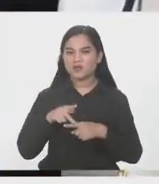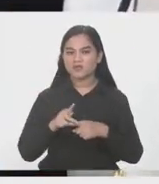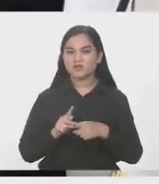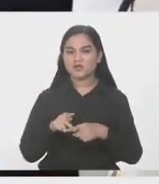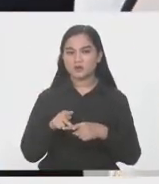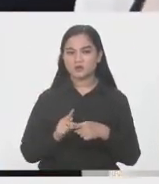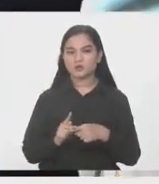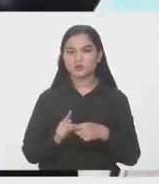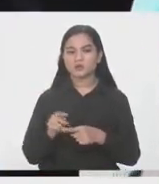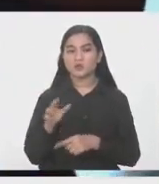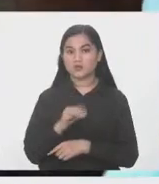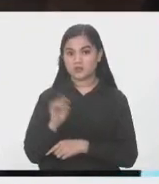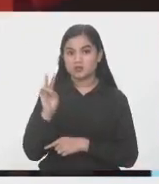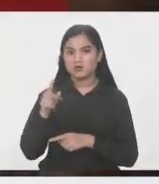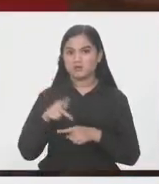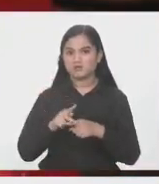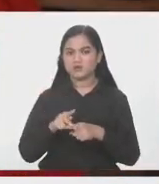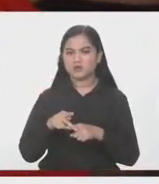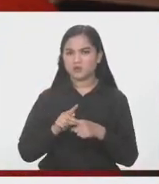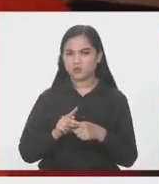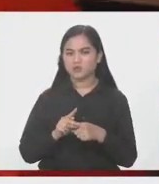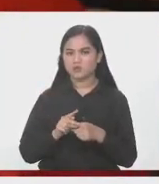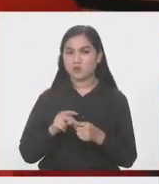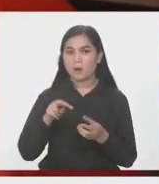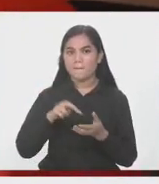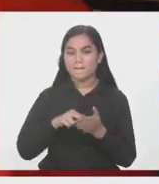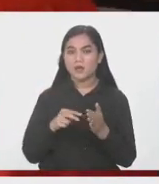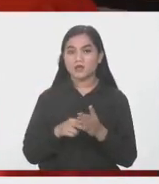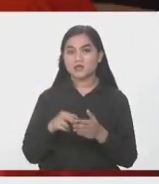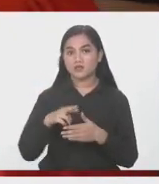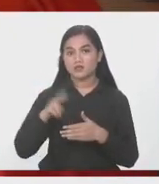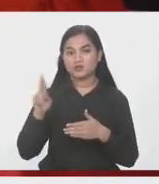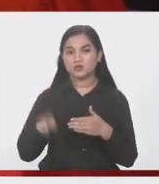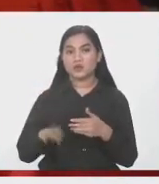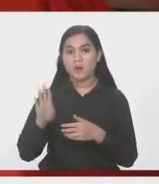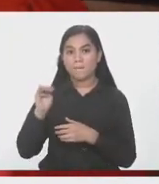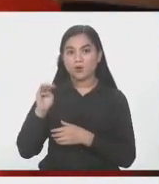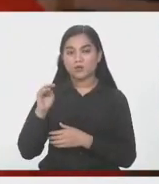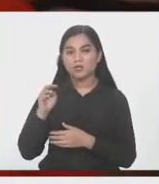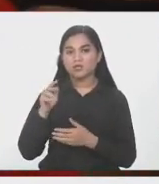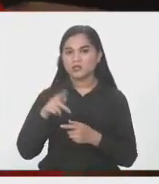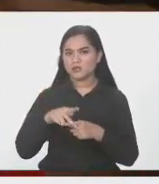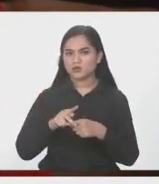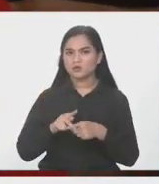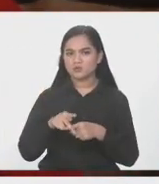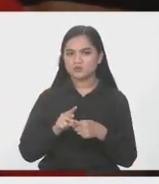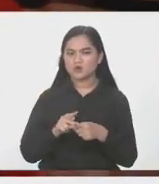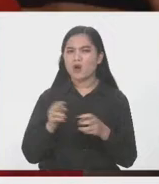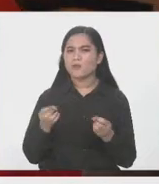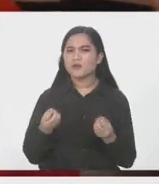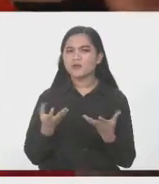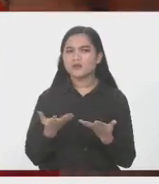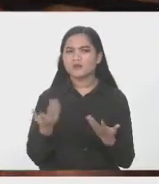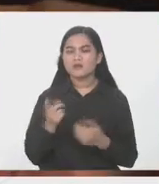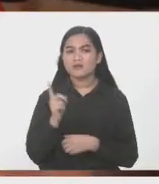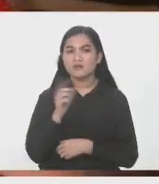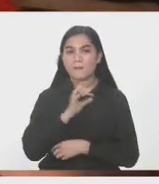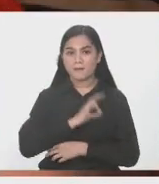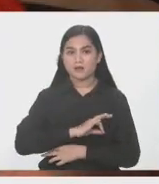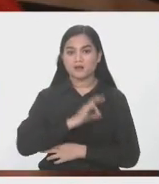So 7 kilos times 2, these would be 14 kilos. If you sell 14 kilos, how much would that be in shillings?